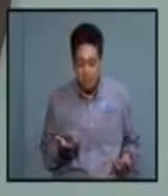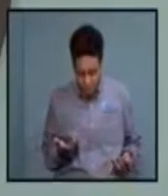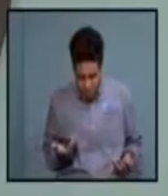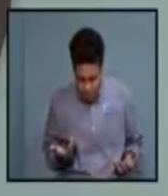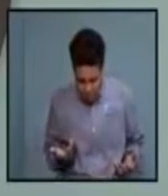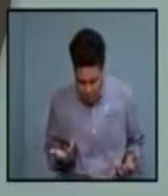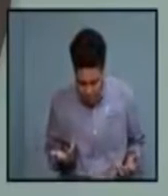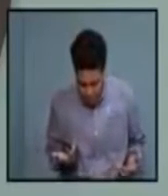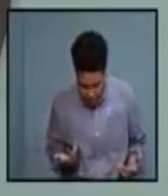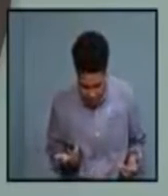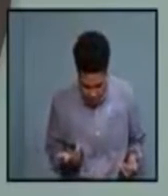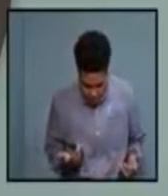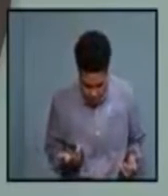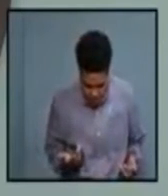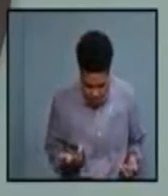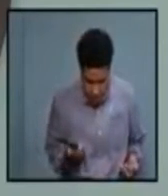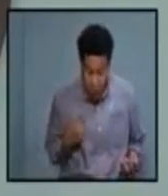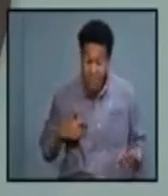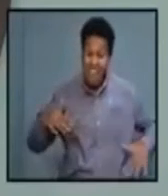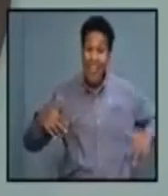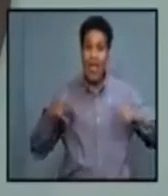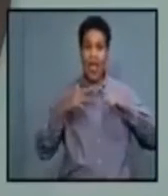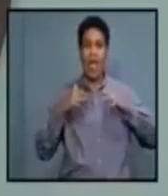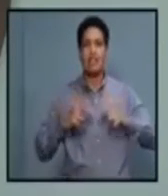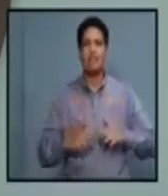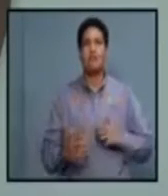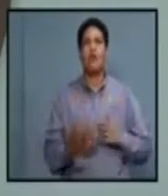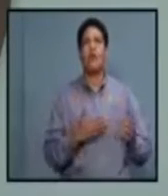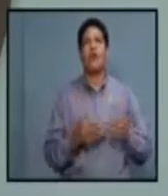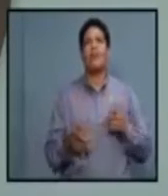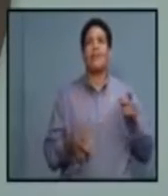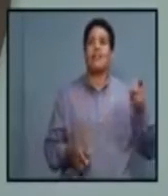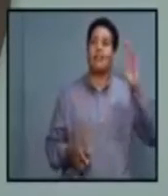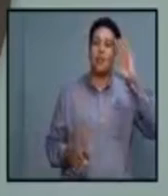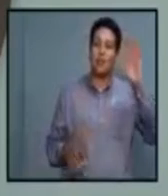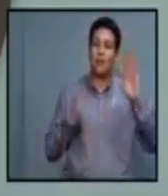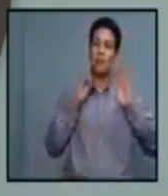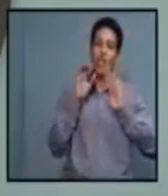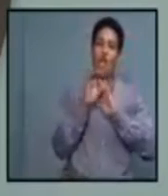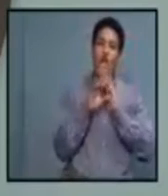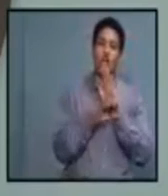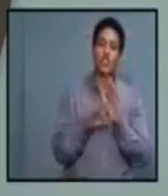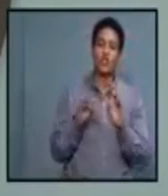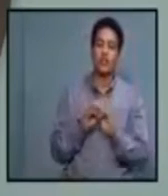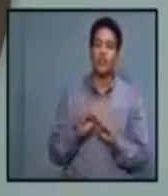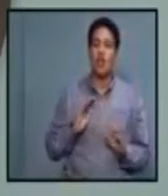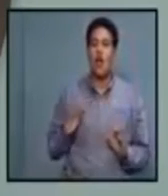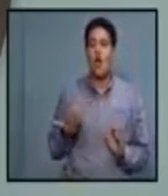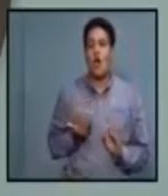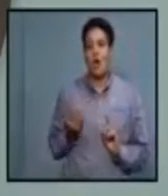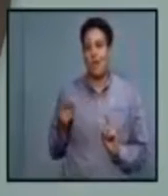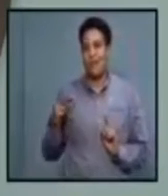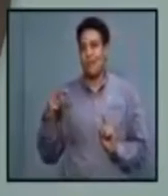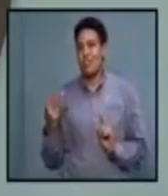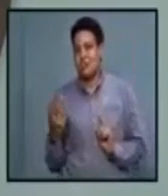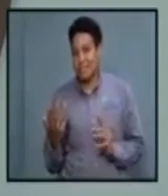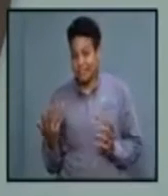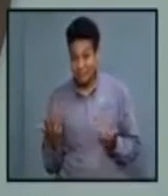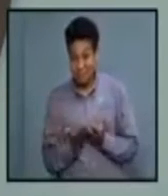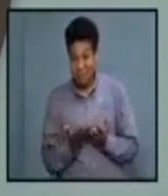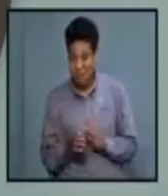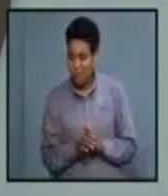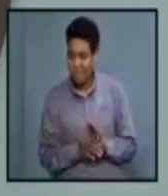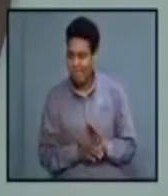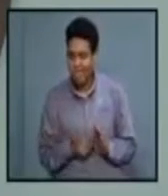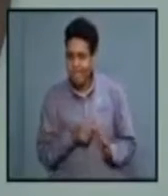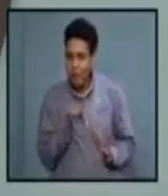We have not explored whether or not that would be constitutional in our arrangement. I'm